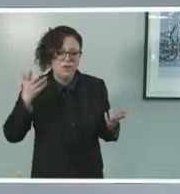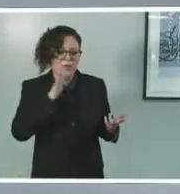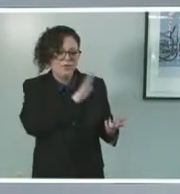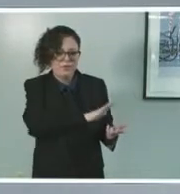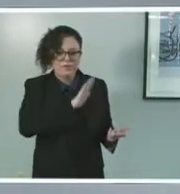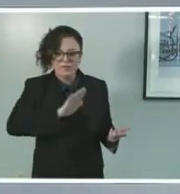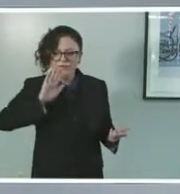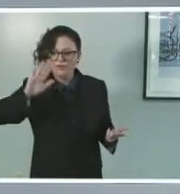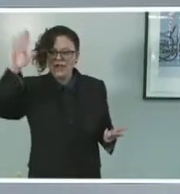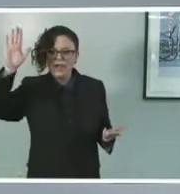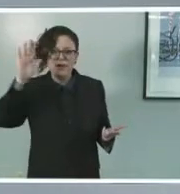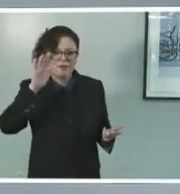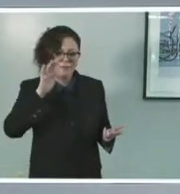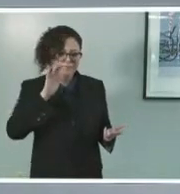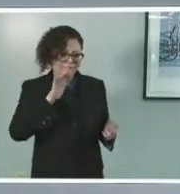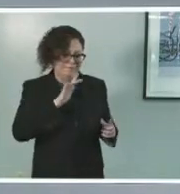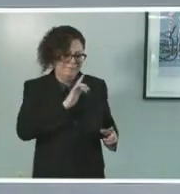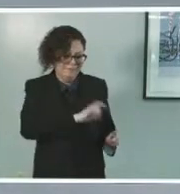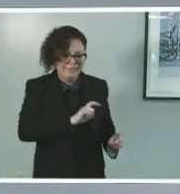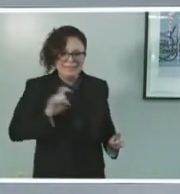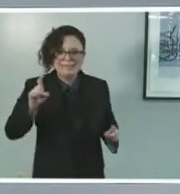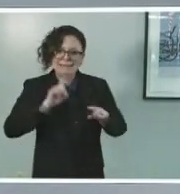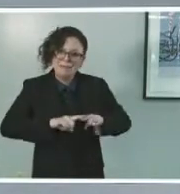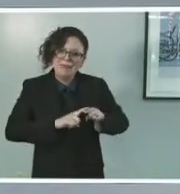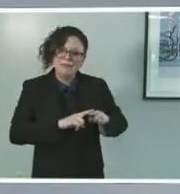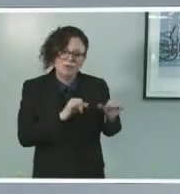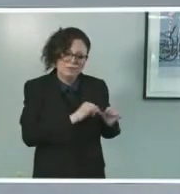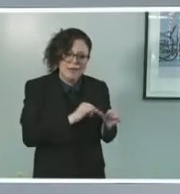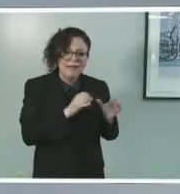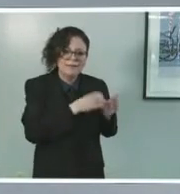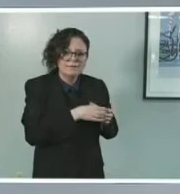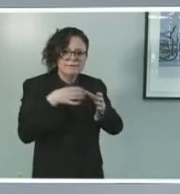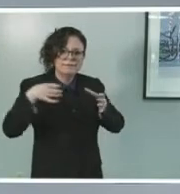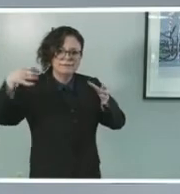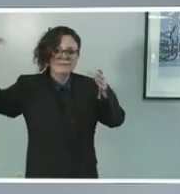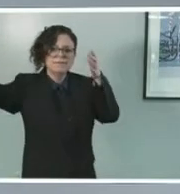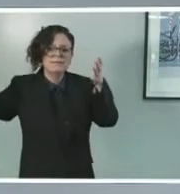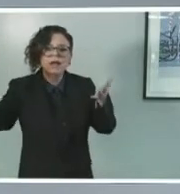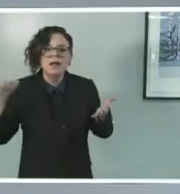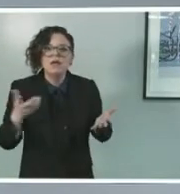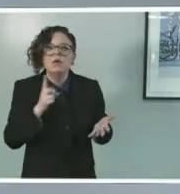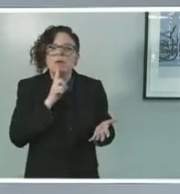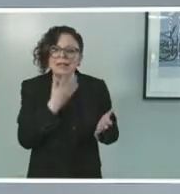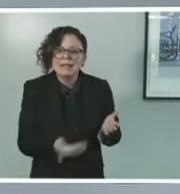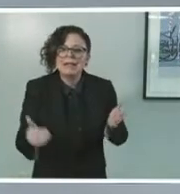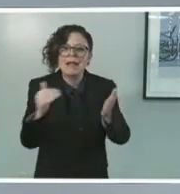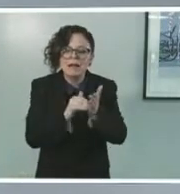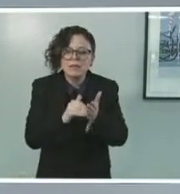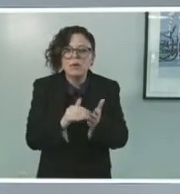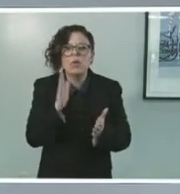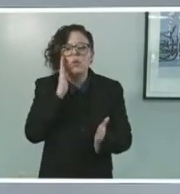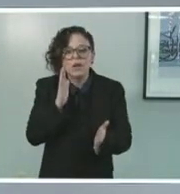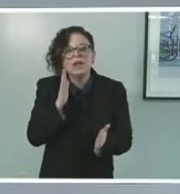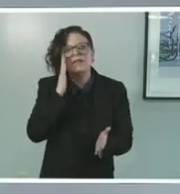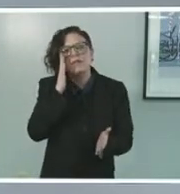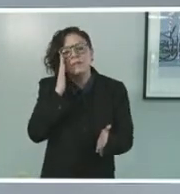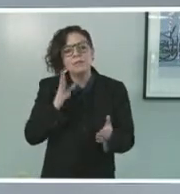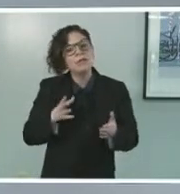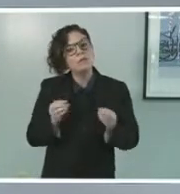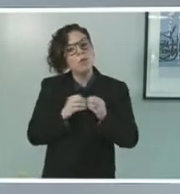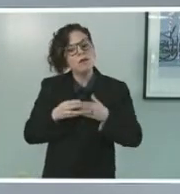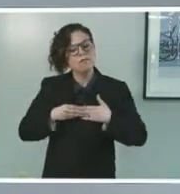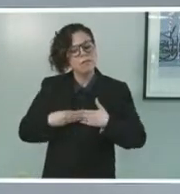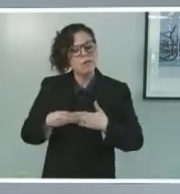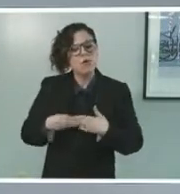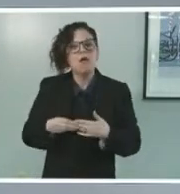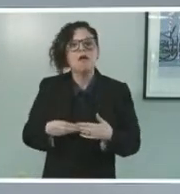on the size of the law firm, the law office. But I think we're going to, again, construe that liberally. We're also going to